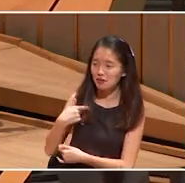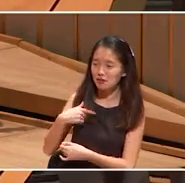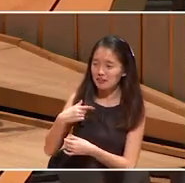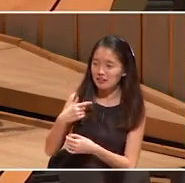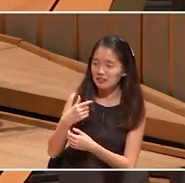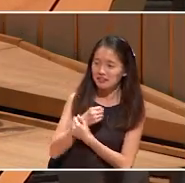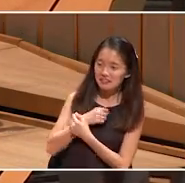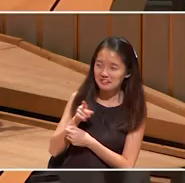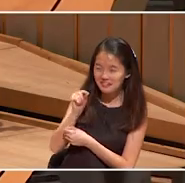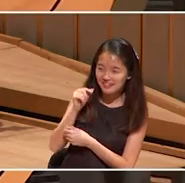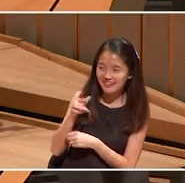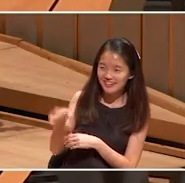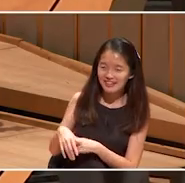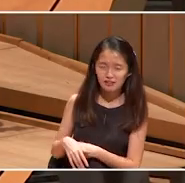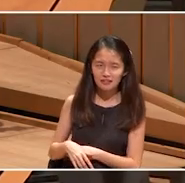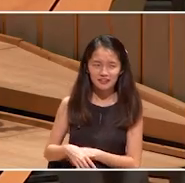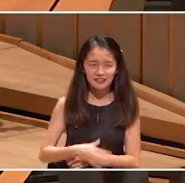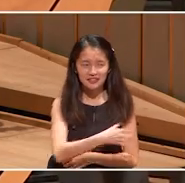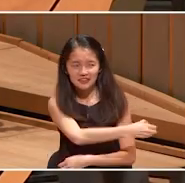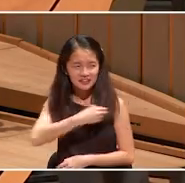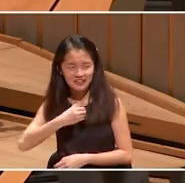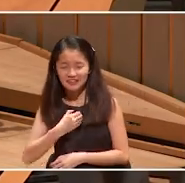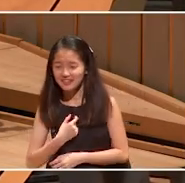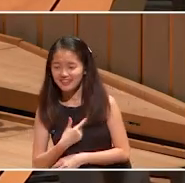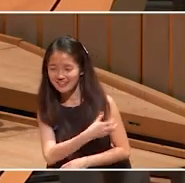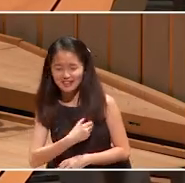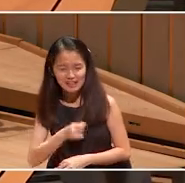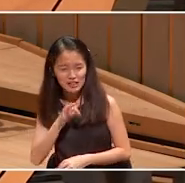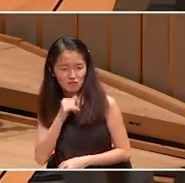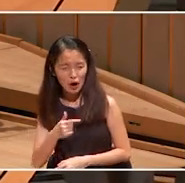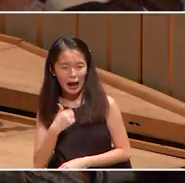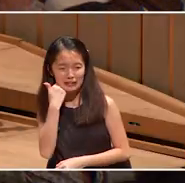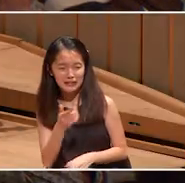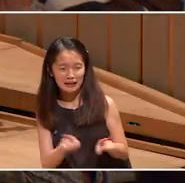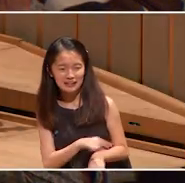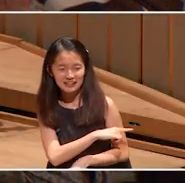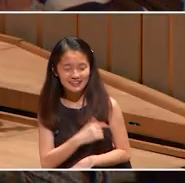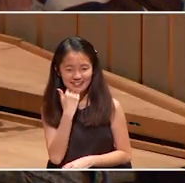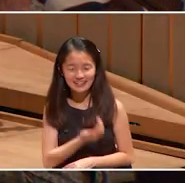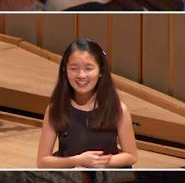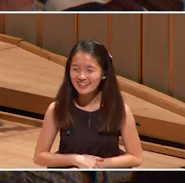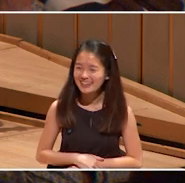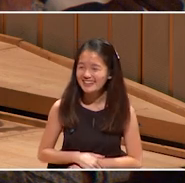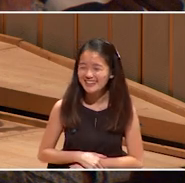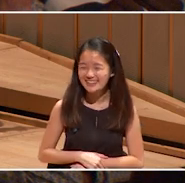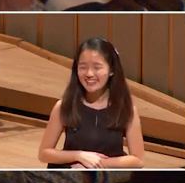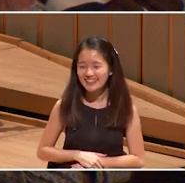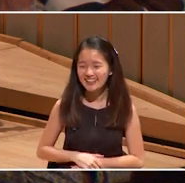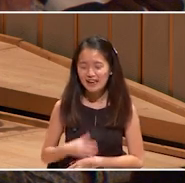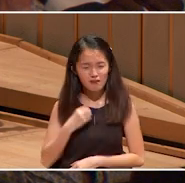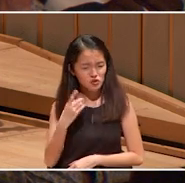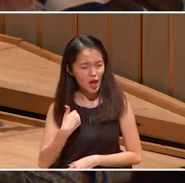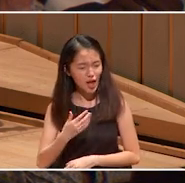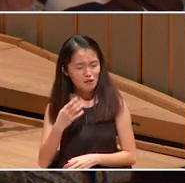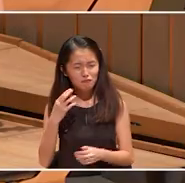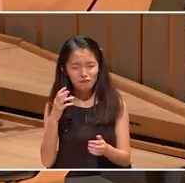I have to grab the mic back from her, otherwise I'm gonna be as shy as ZHANGYI on stage. Yeah, this is, I should have recorded all